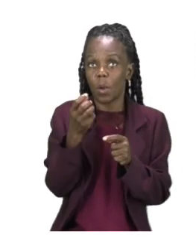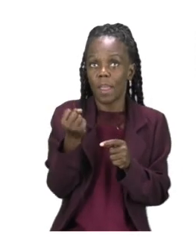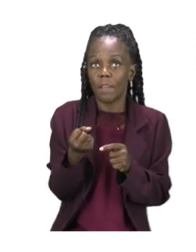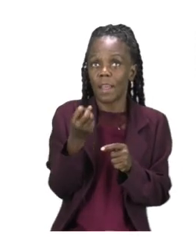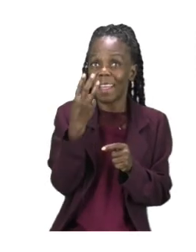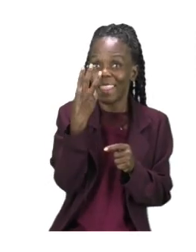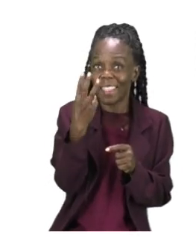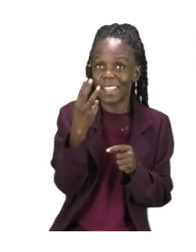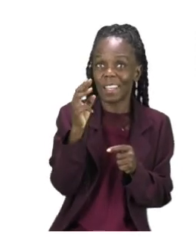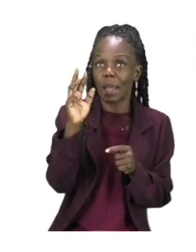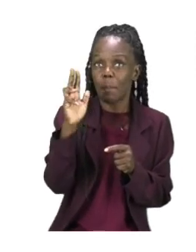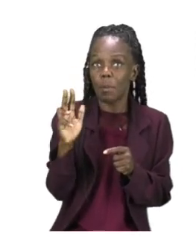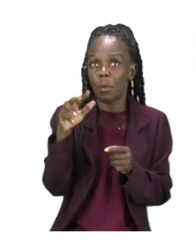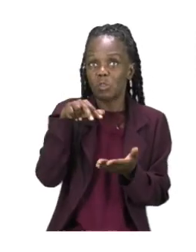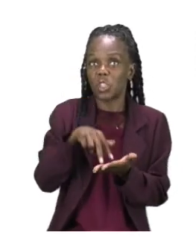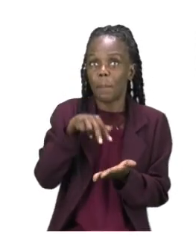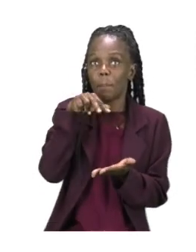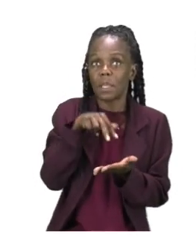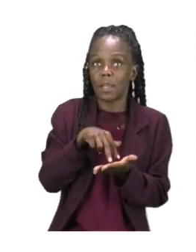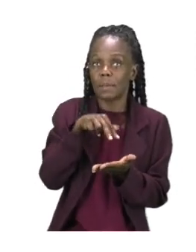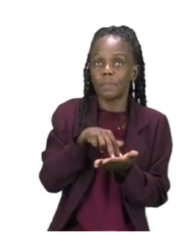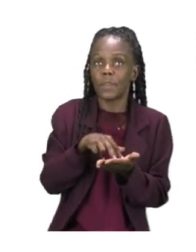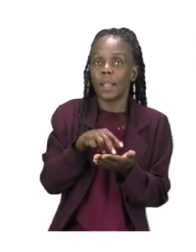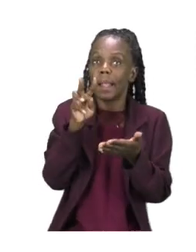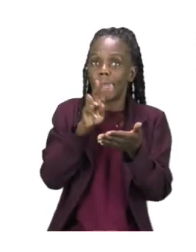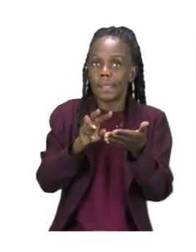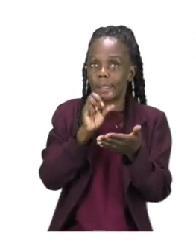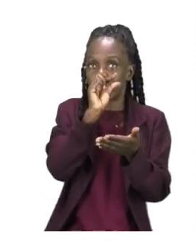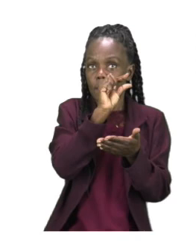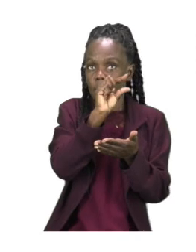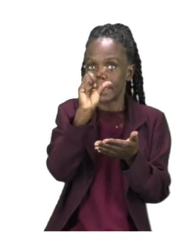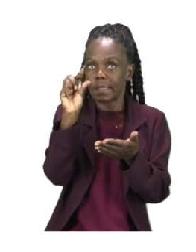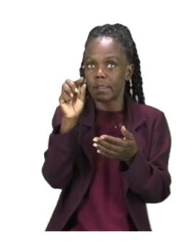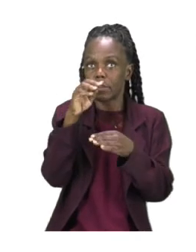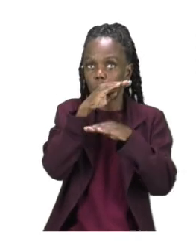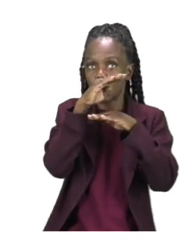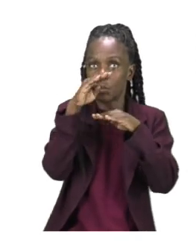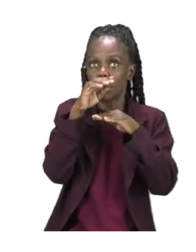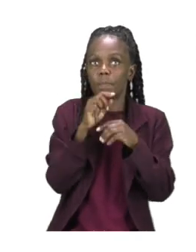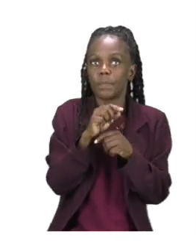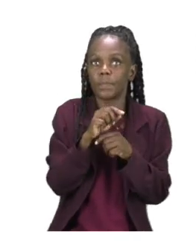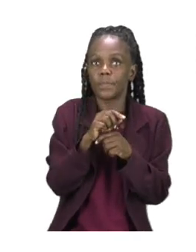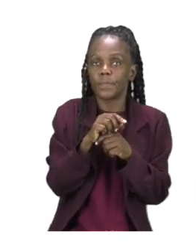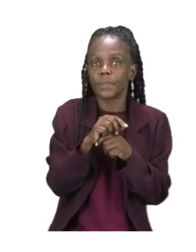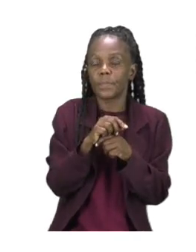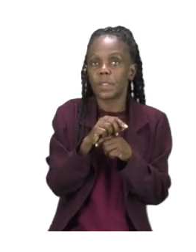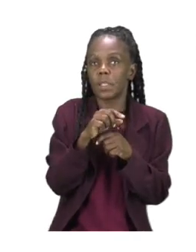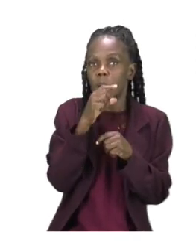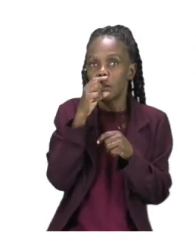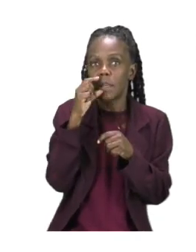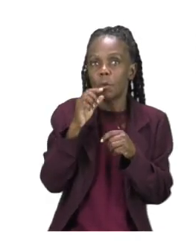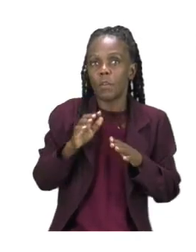what the story is about. So let's read the top sentence. It says, Lisa has